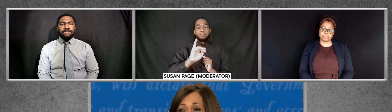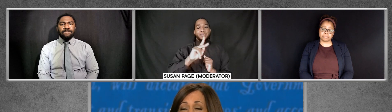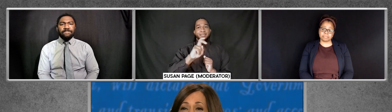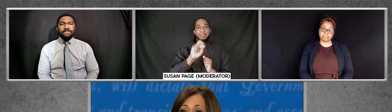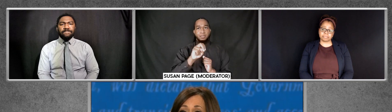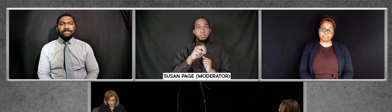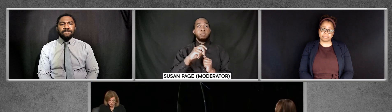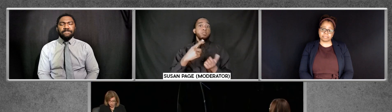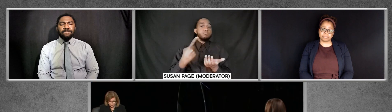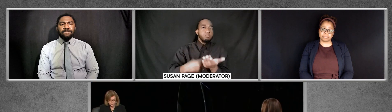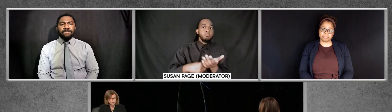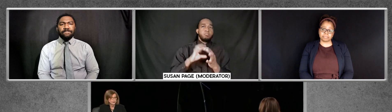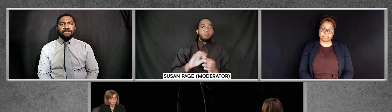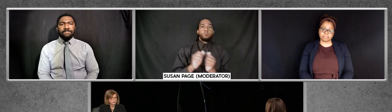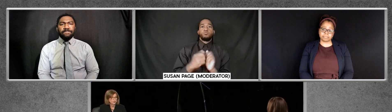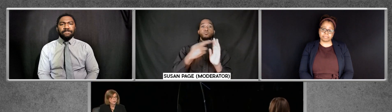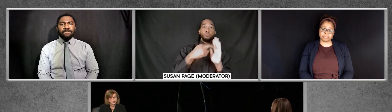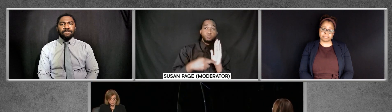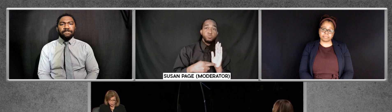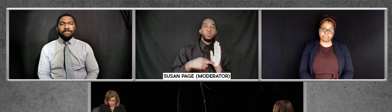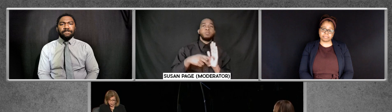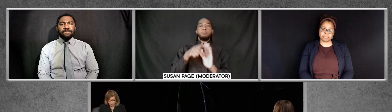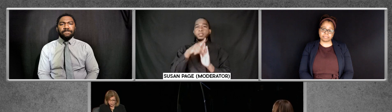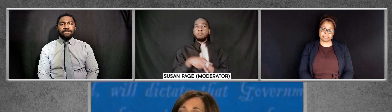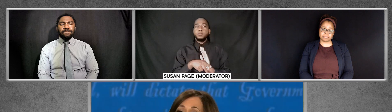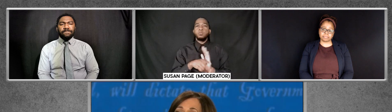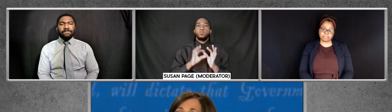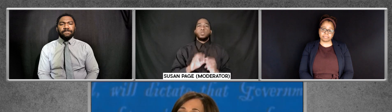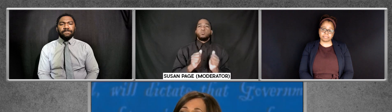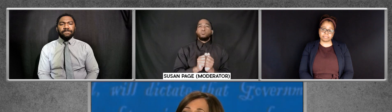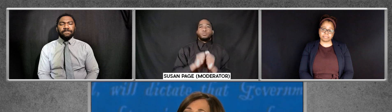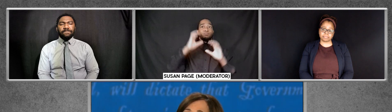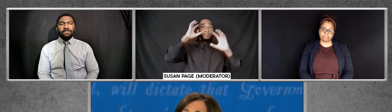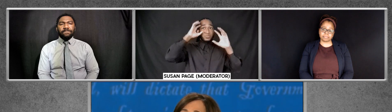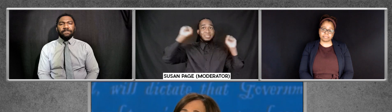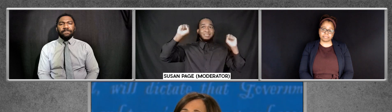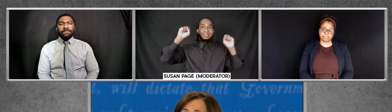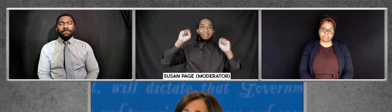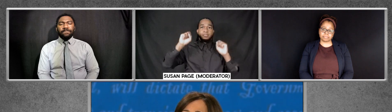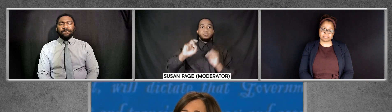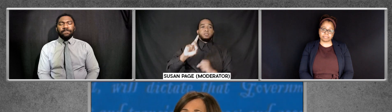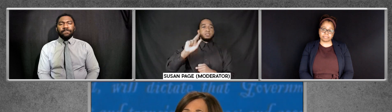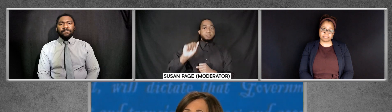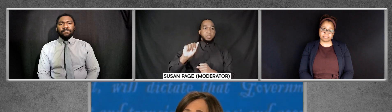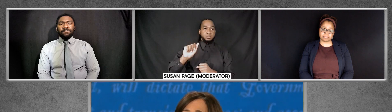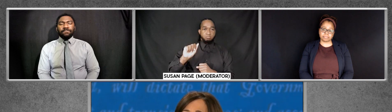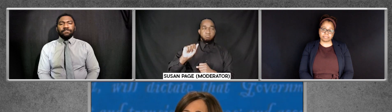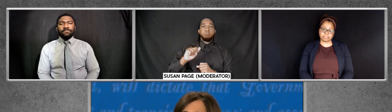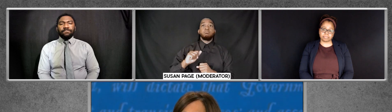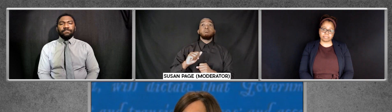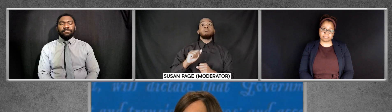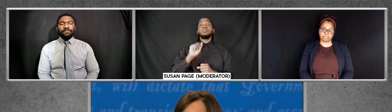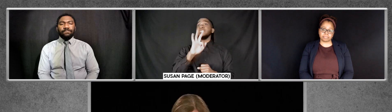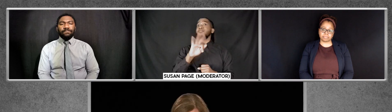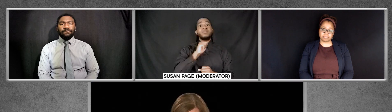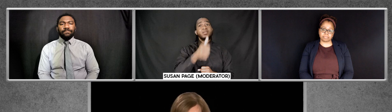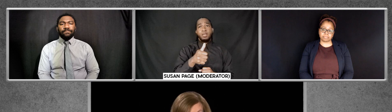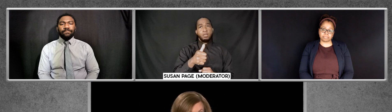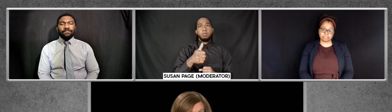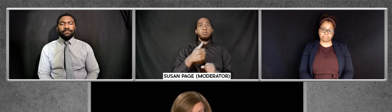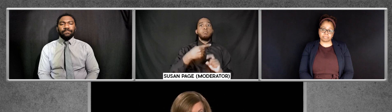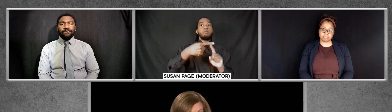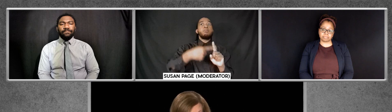or procedures when it comes to the issue of presidential disability? And if not, and if you win the election next month, do you